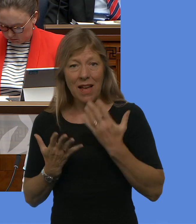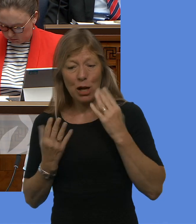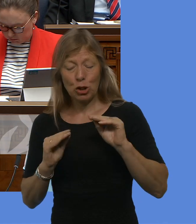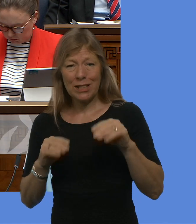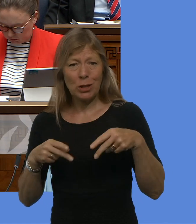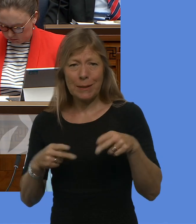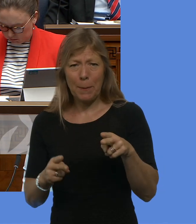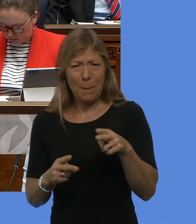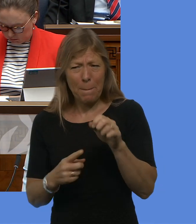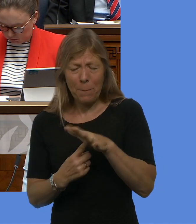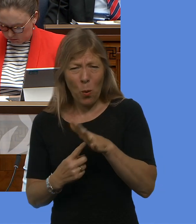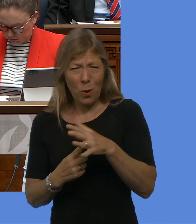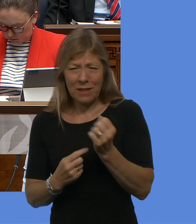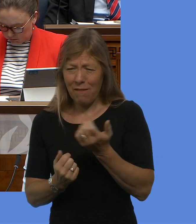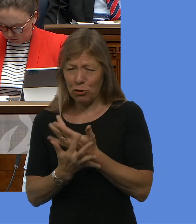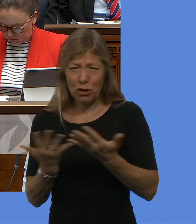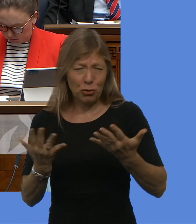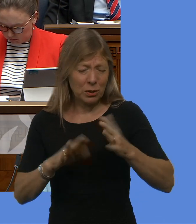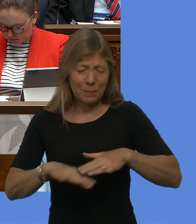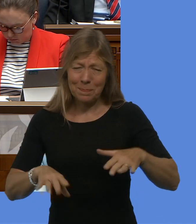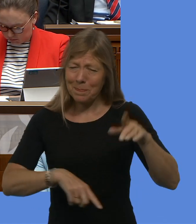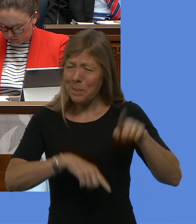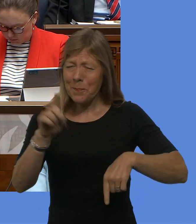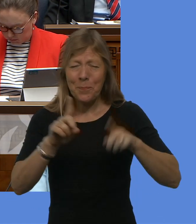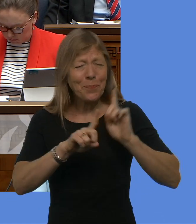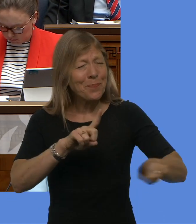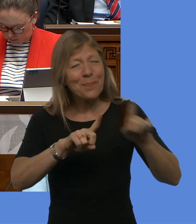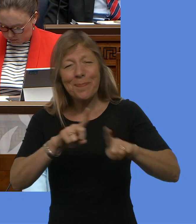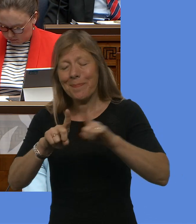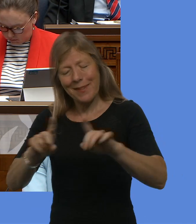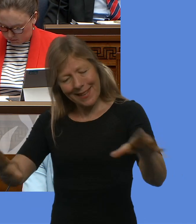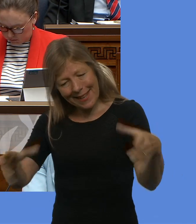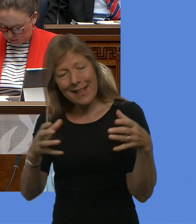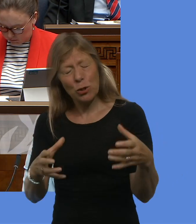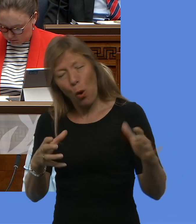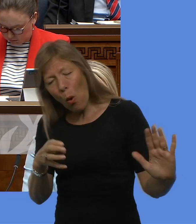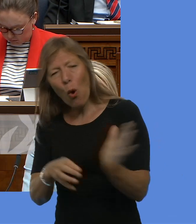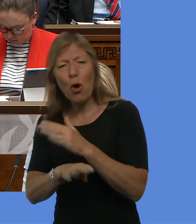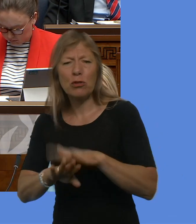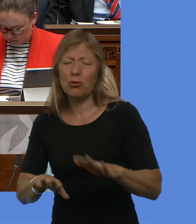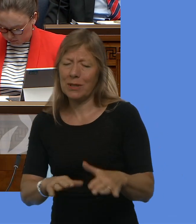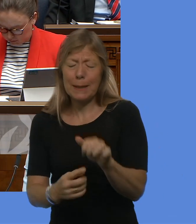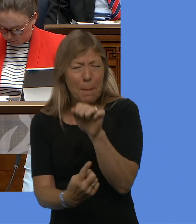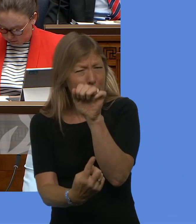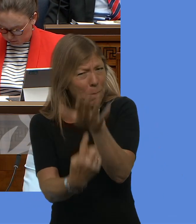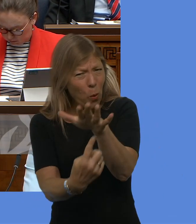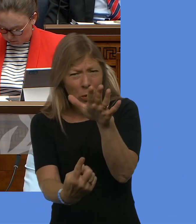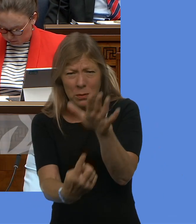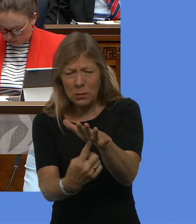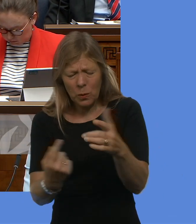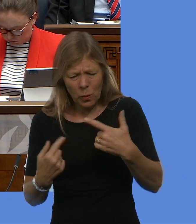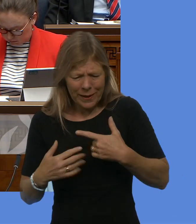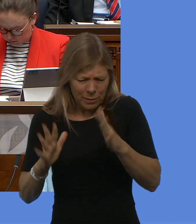system. Every child, every school and every sector are important and valued in our education system. Integrated